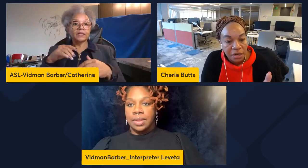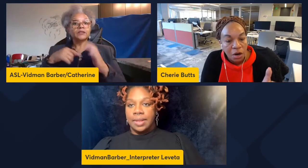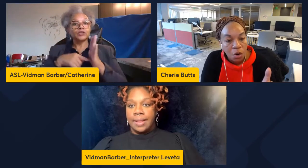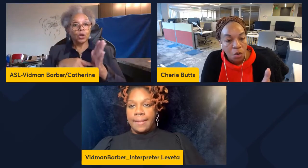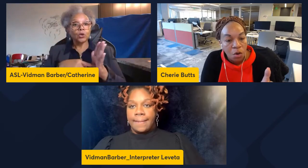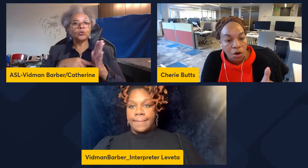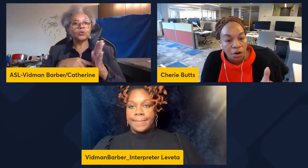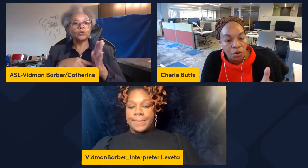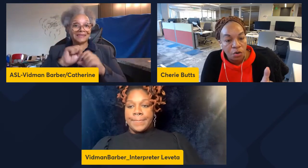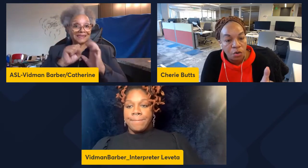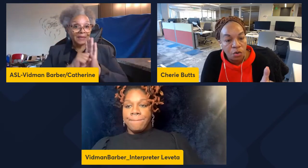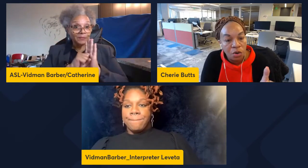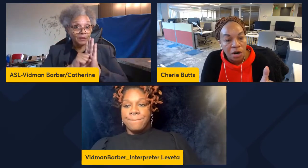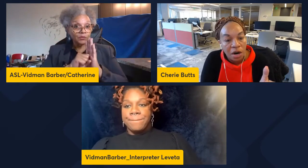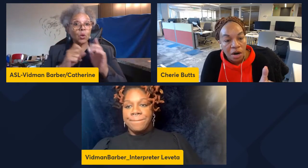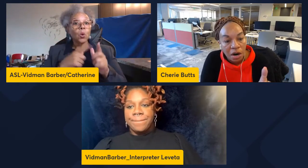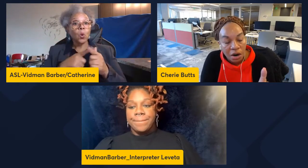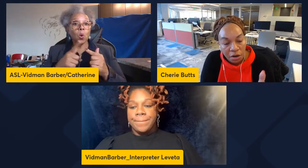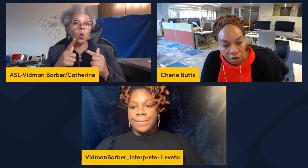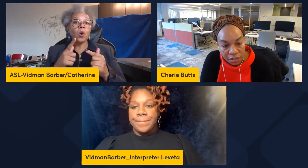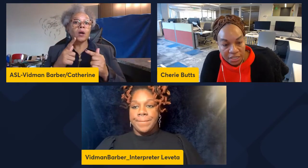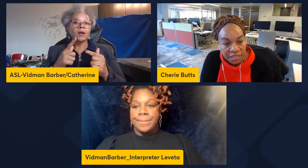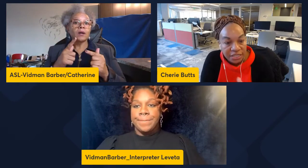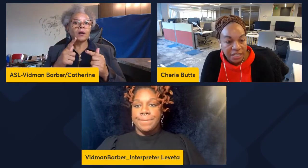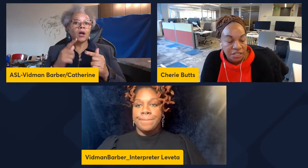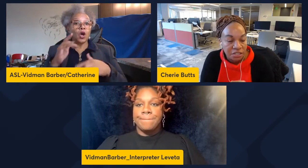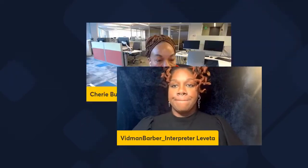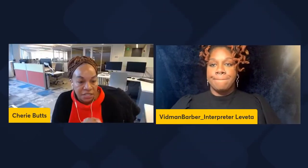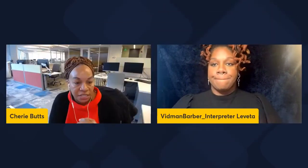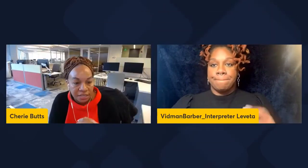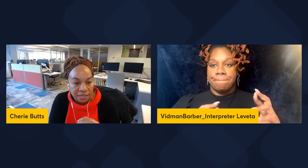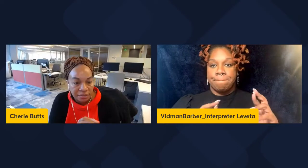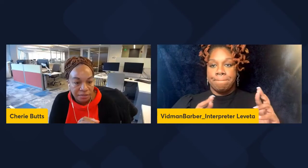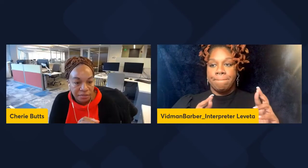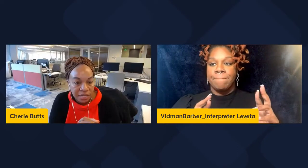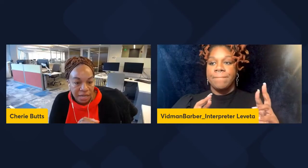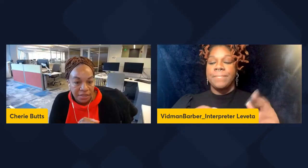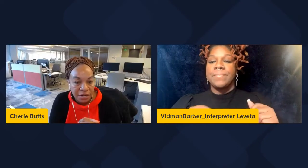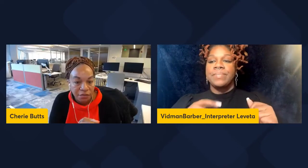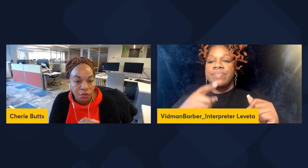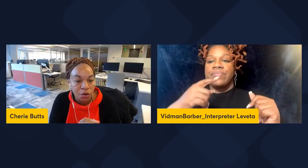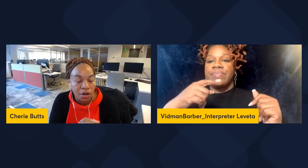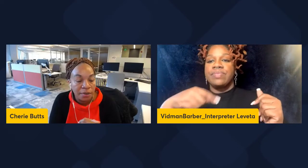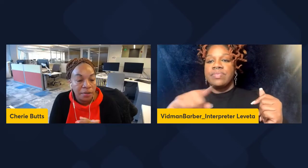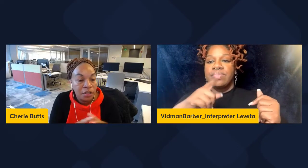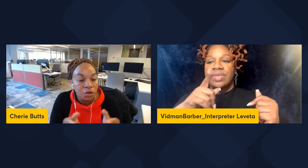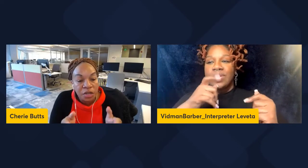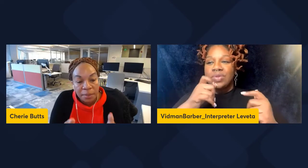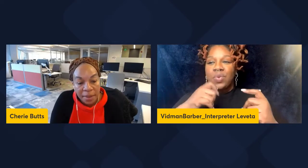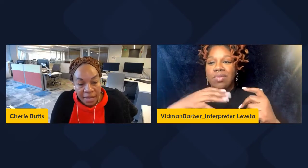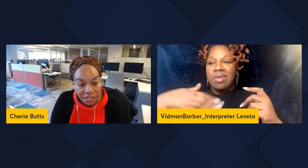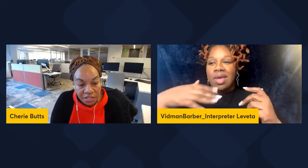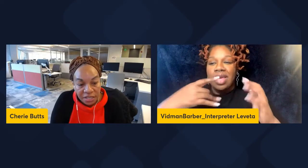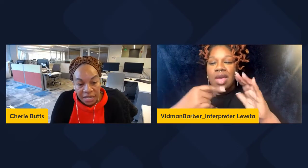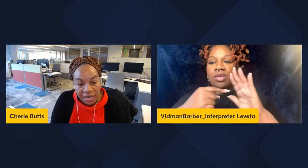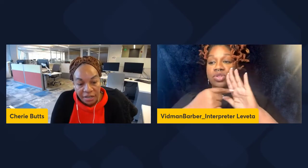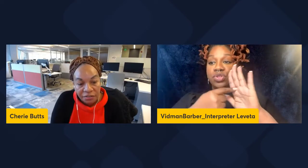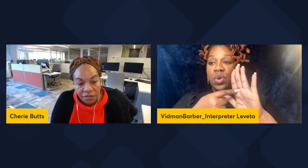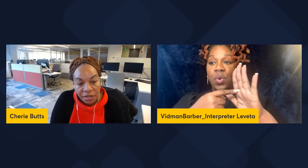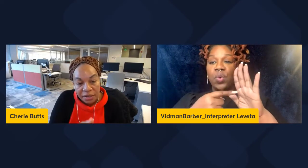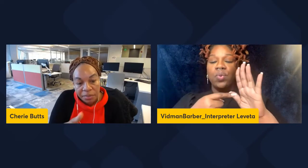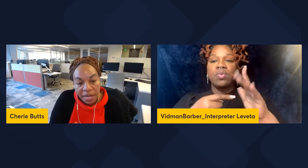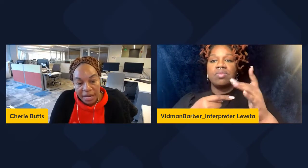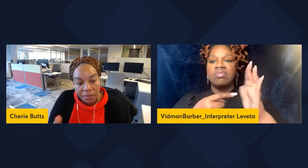symptoms or who are early in the stages of disease. And therefore, you can imagine that